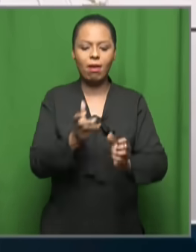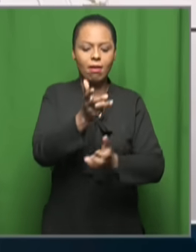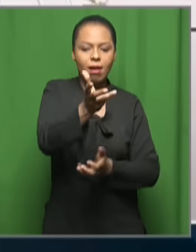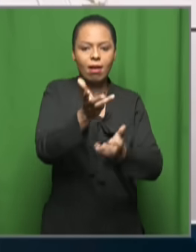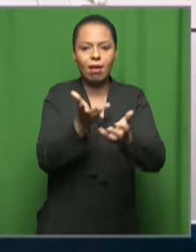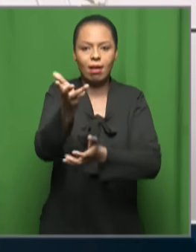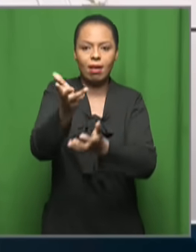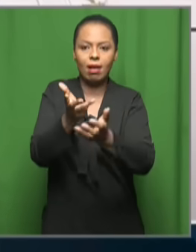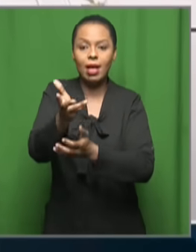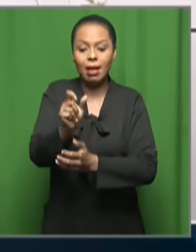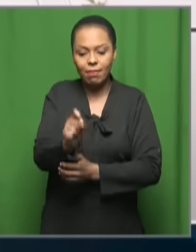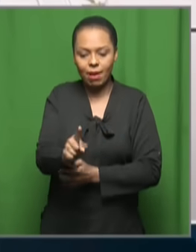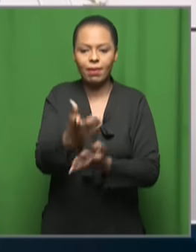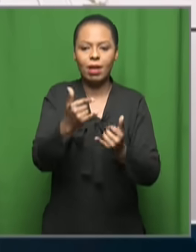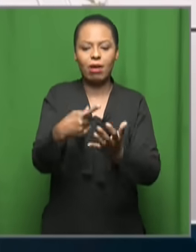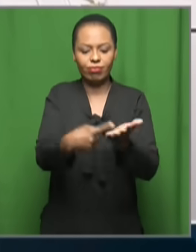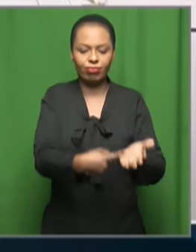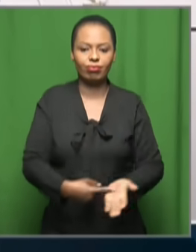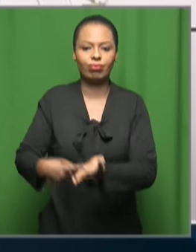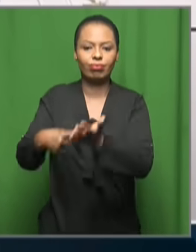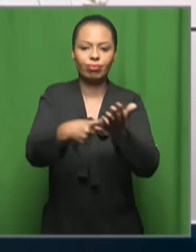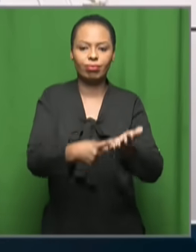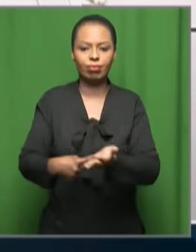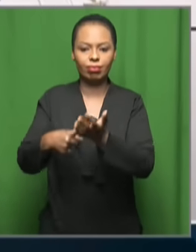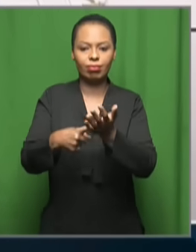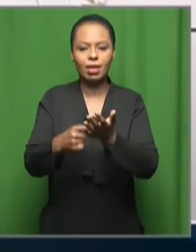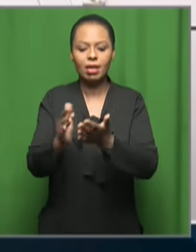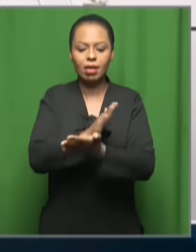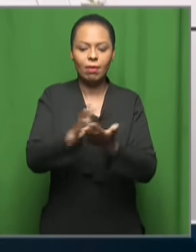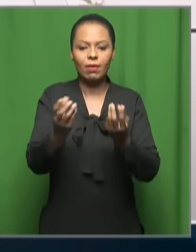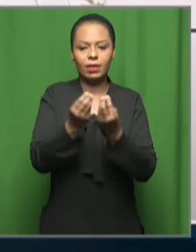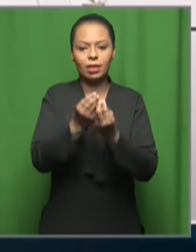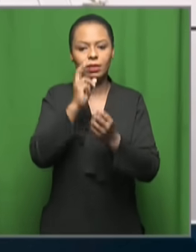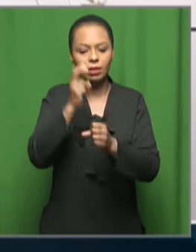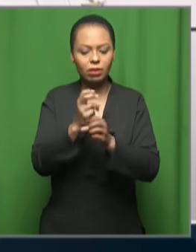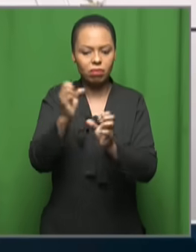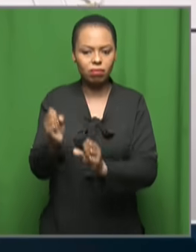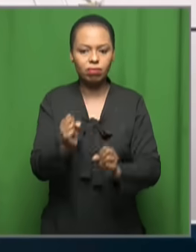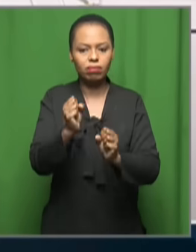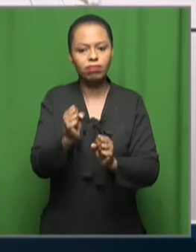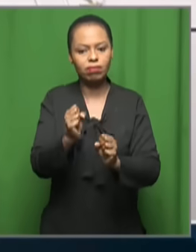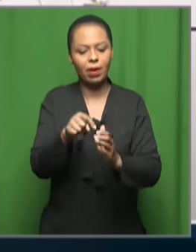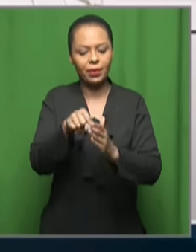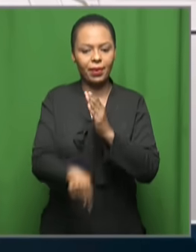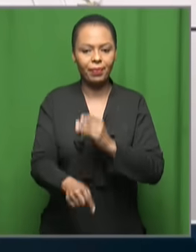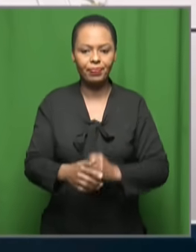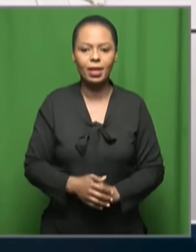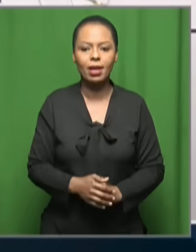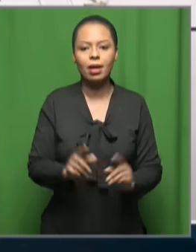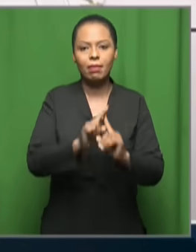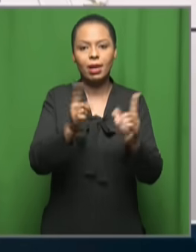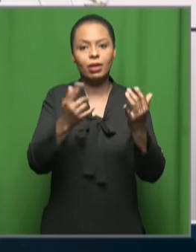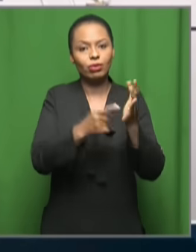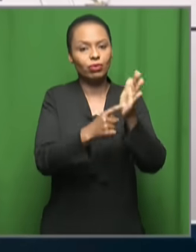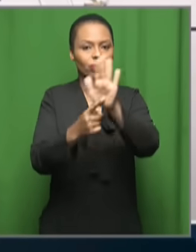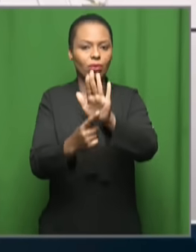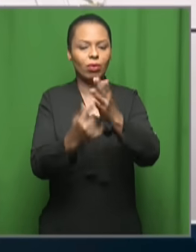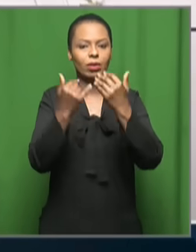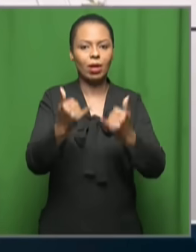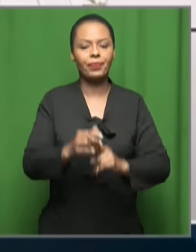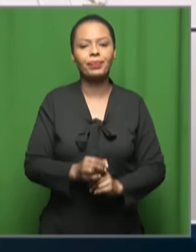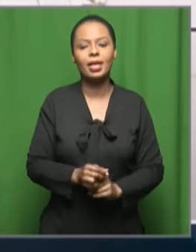to touch base on. But let's see if we can stay with these visuals as the delegation